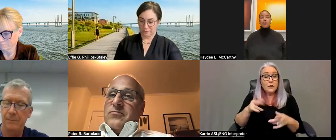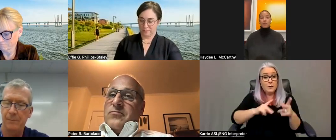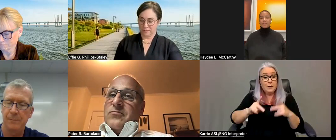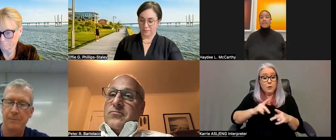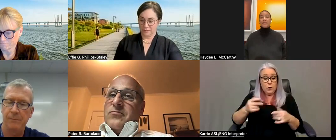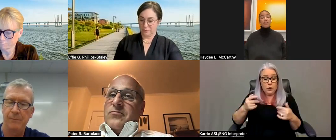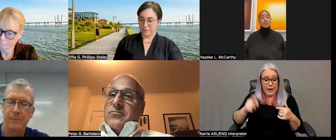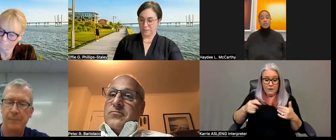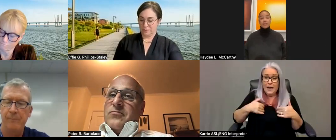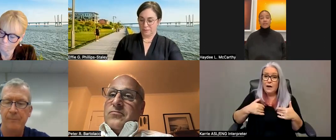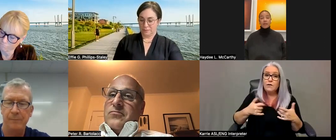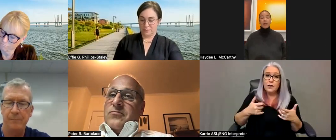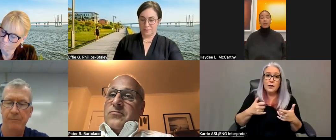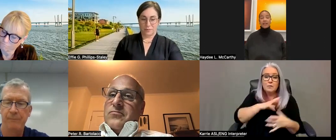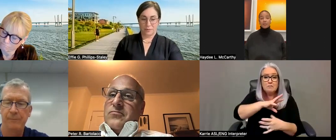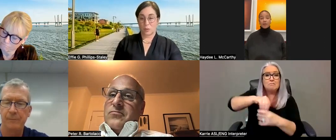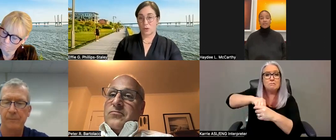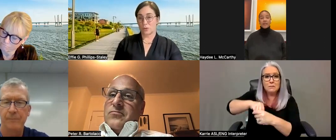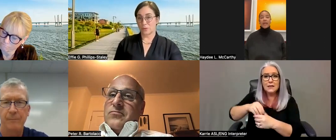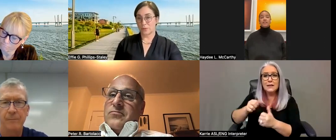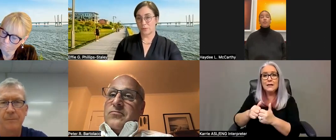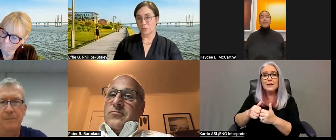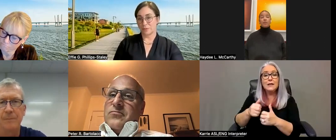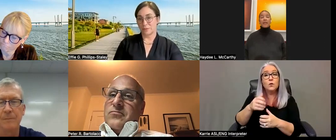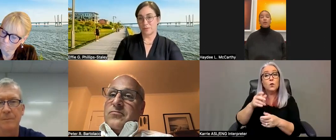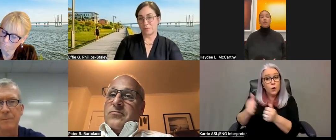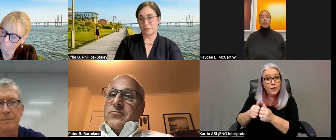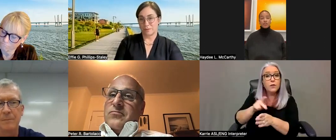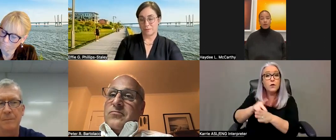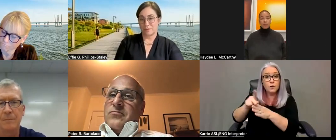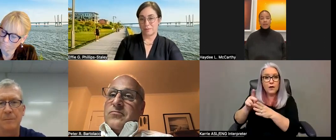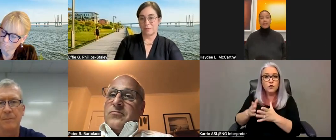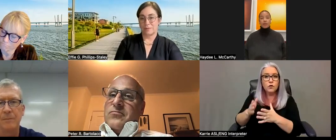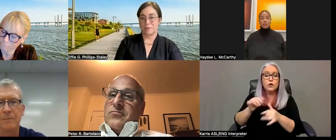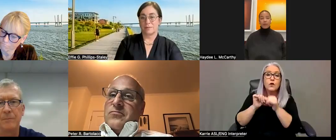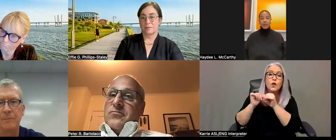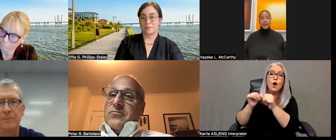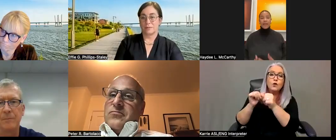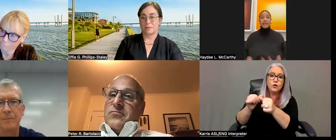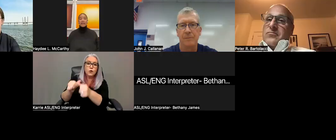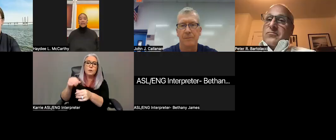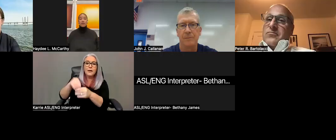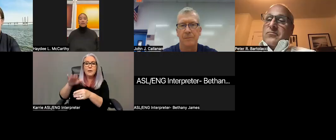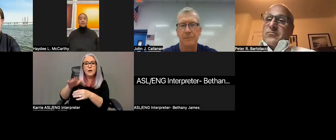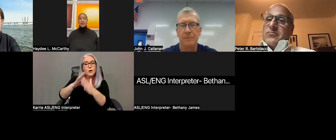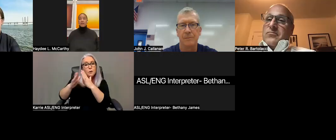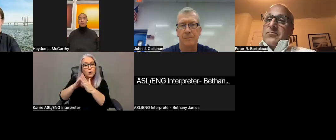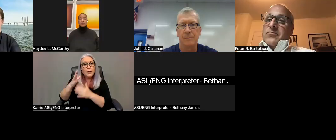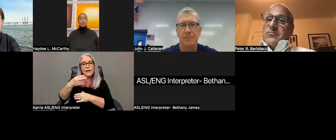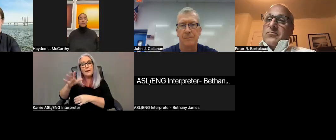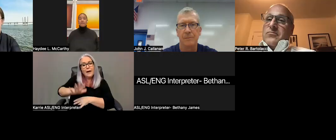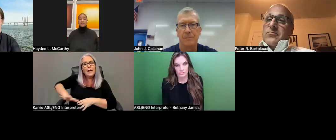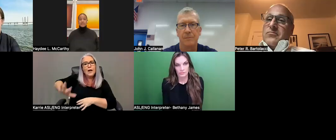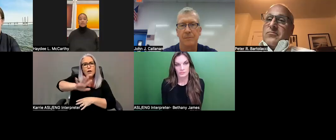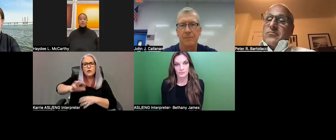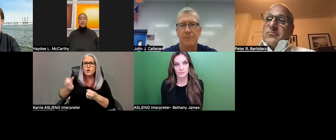very large voice in addition to the experts as to what they would like long-term in their community and in that area that